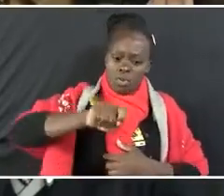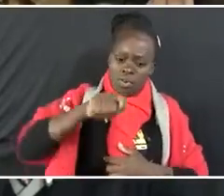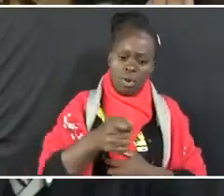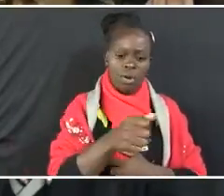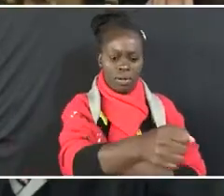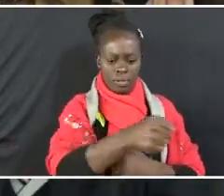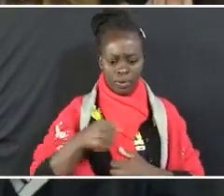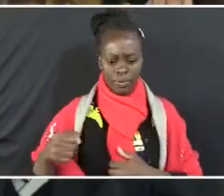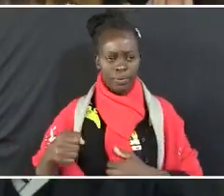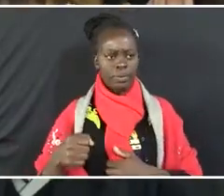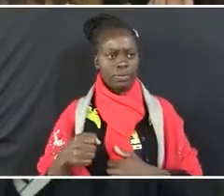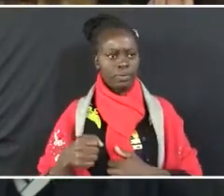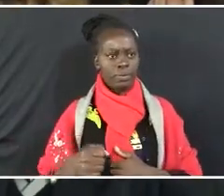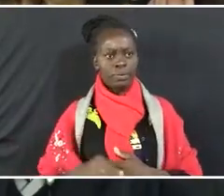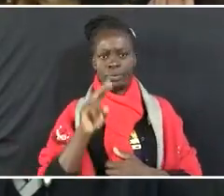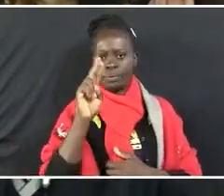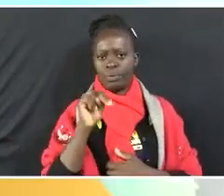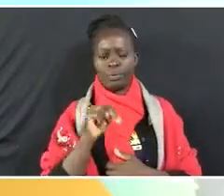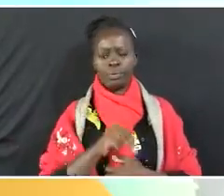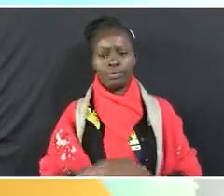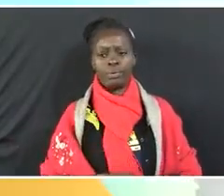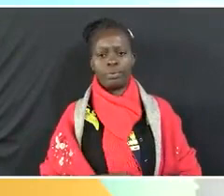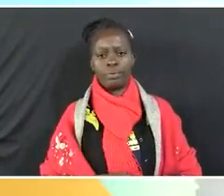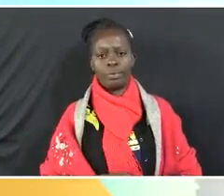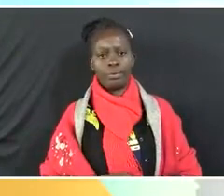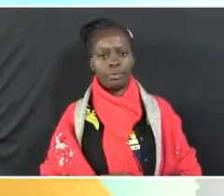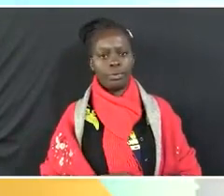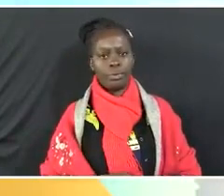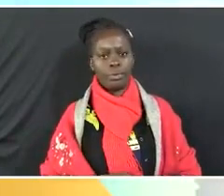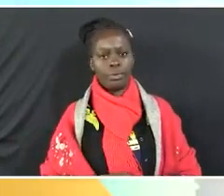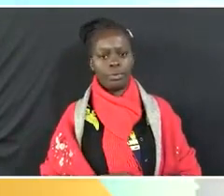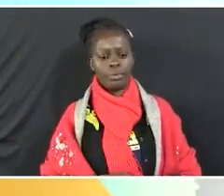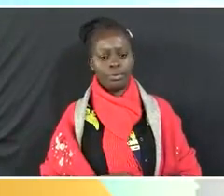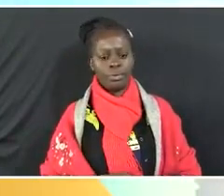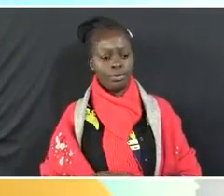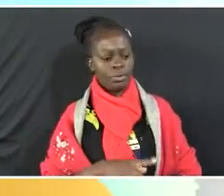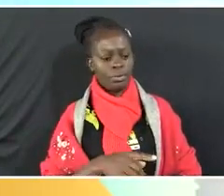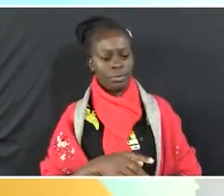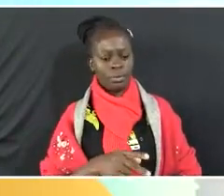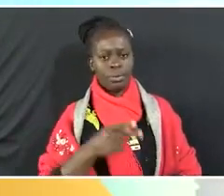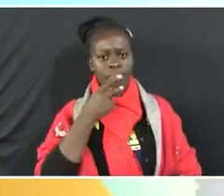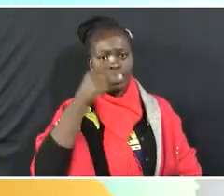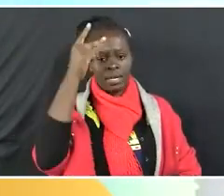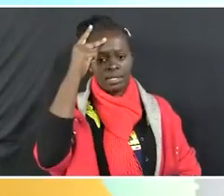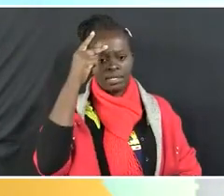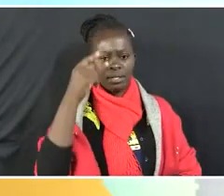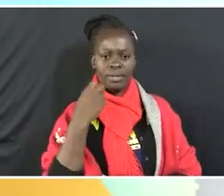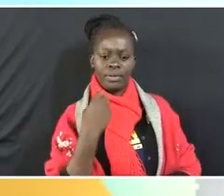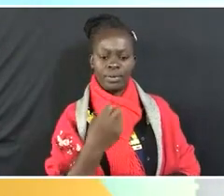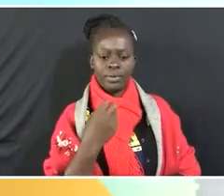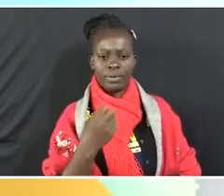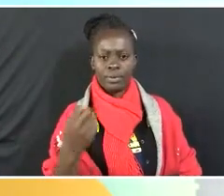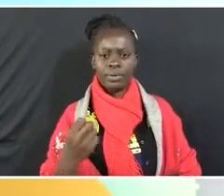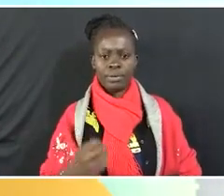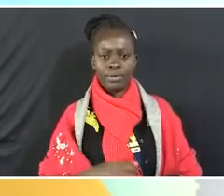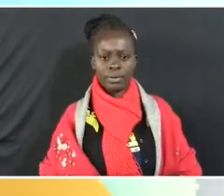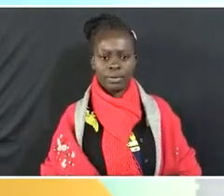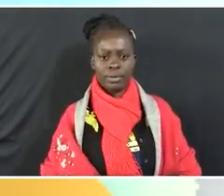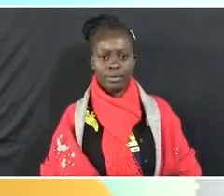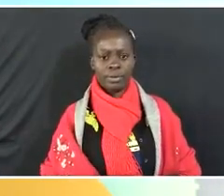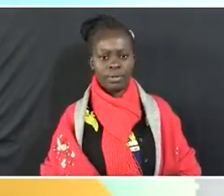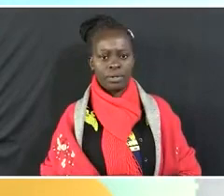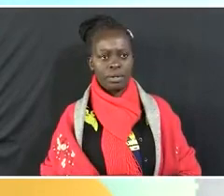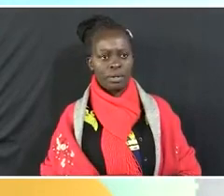access. Then comes and asks, why is there no supper today?